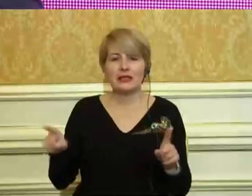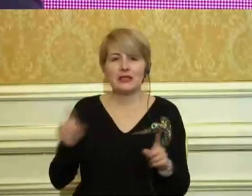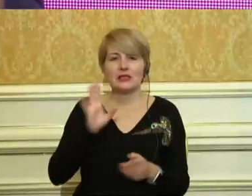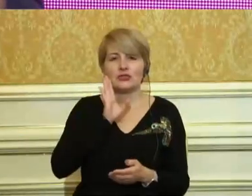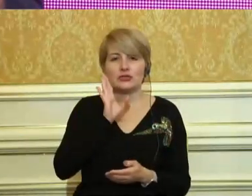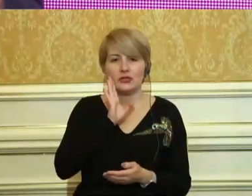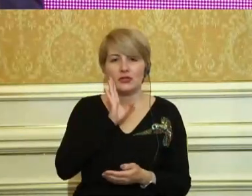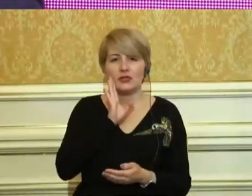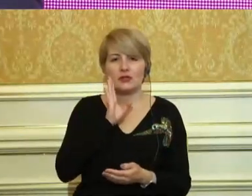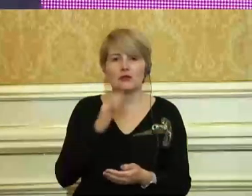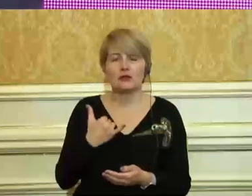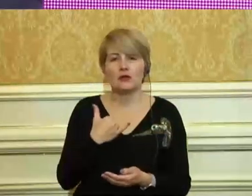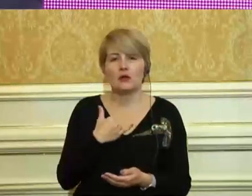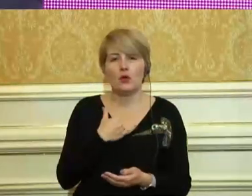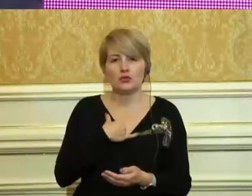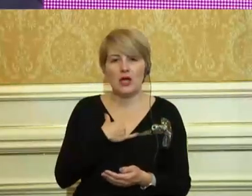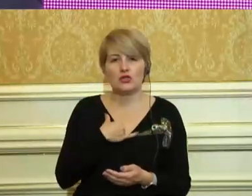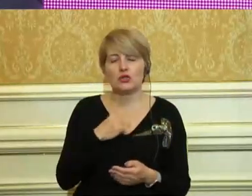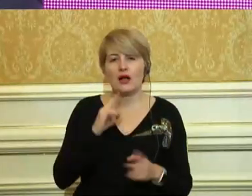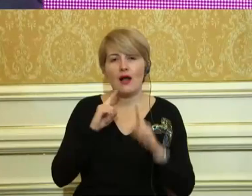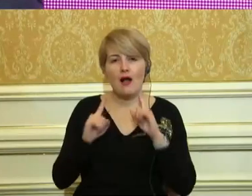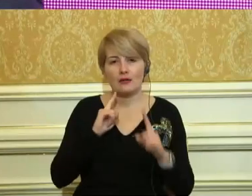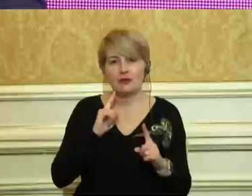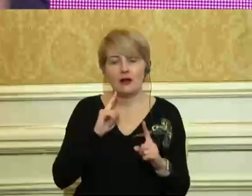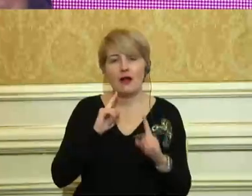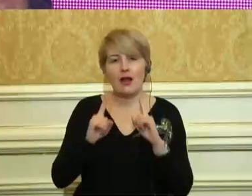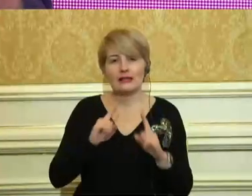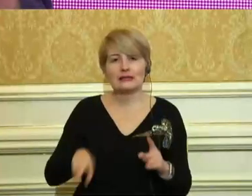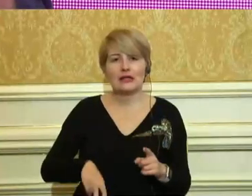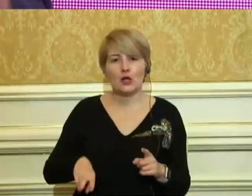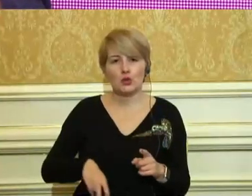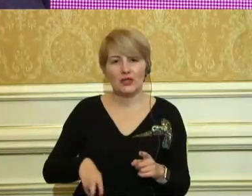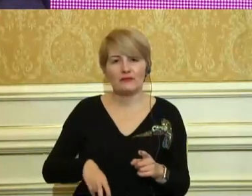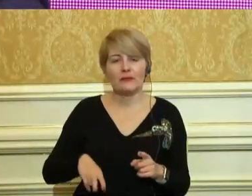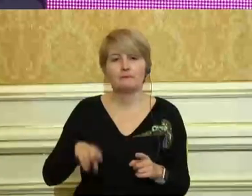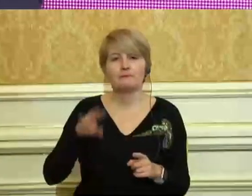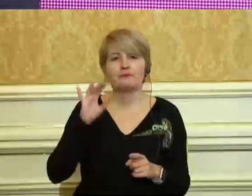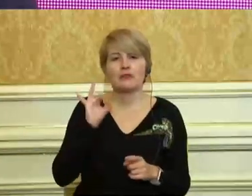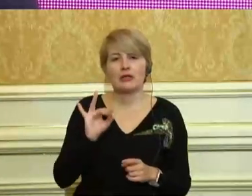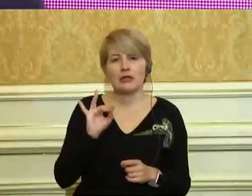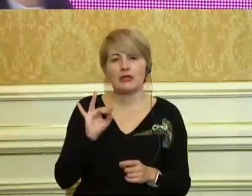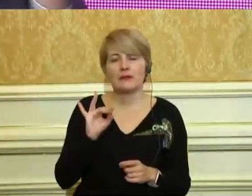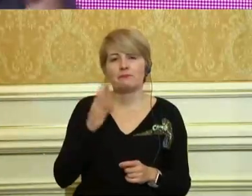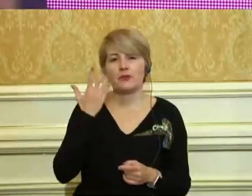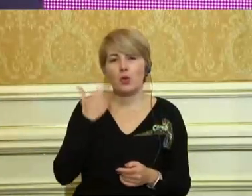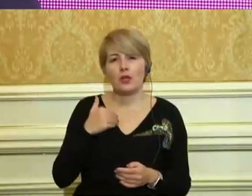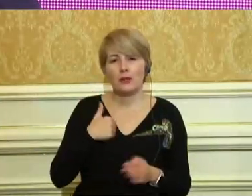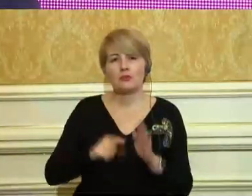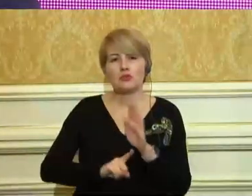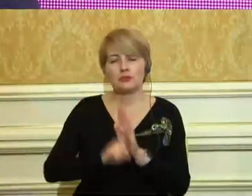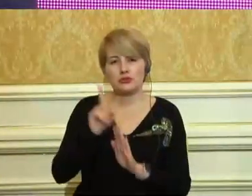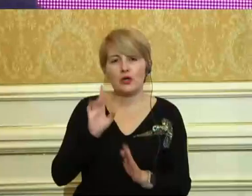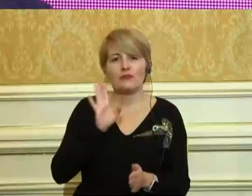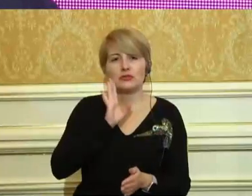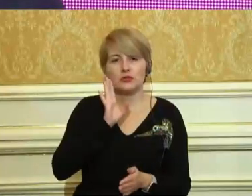board of directors at the Federation of Canadian Municipalities wanted to start a women's committee, and nobody wanted to give them time